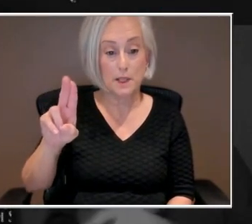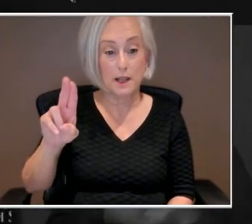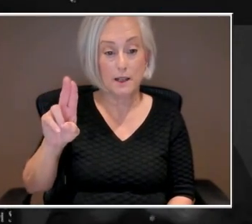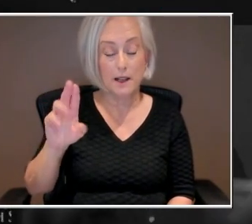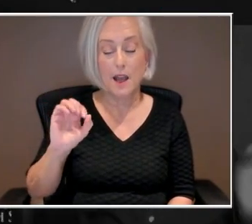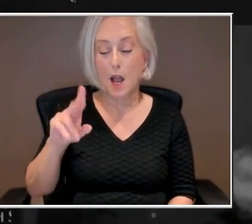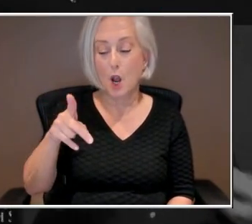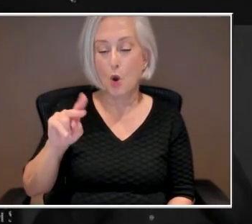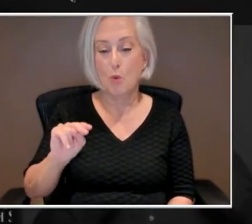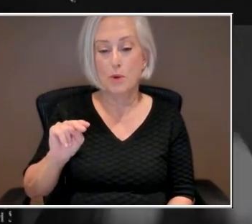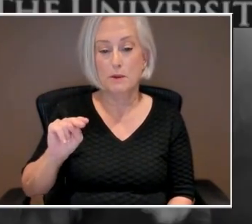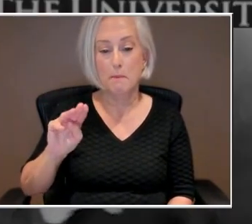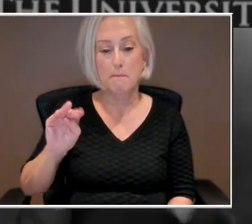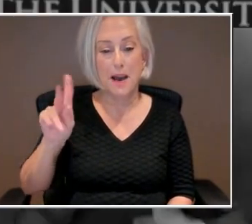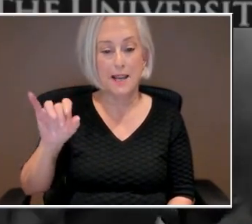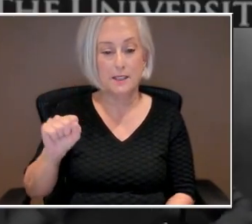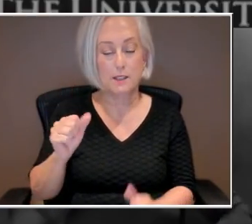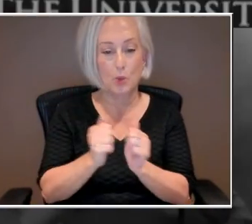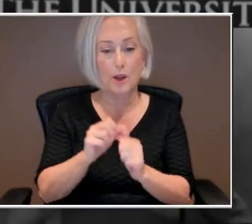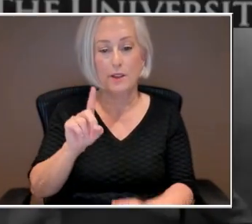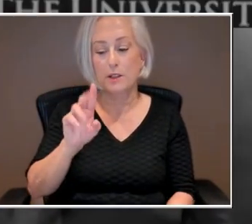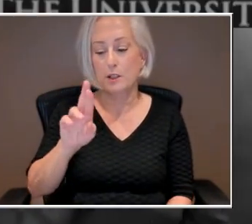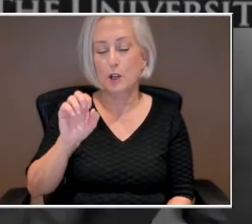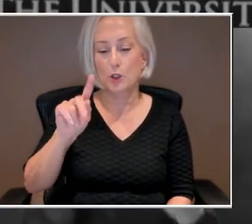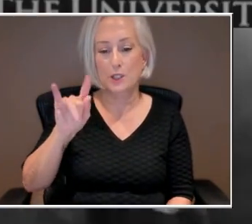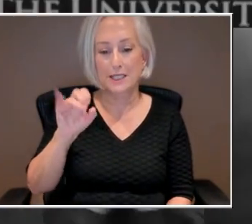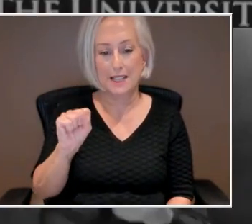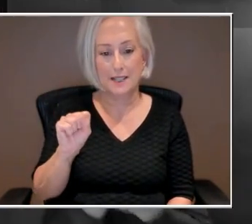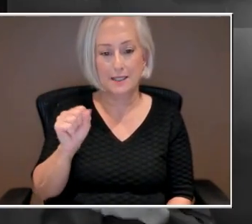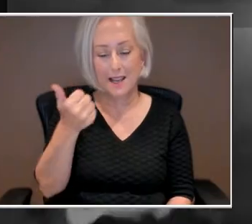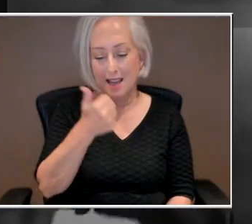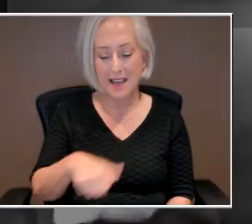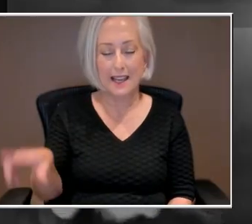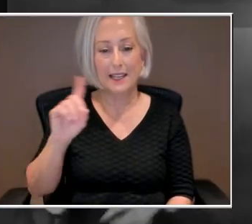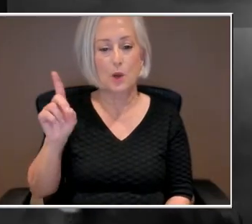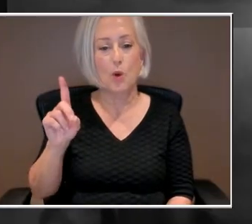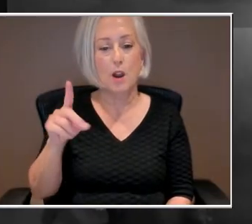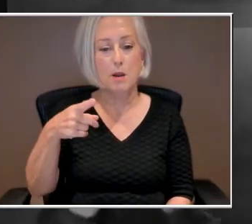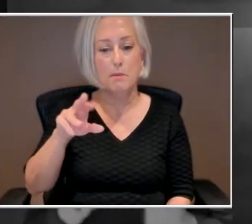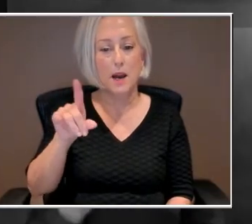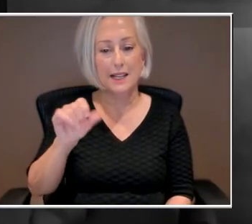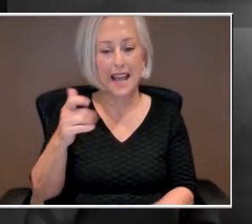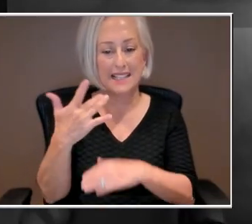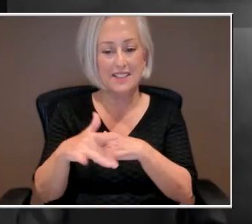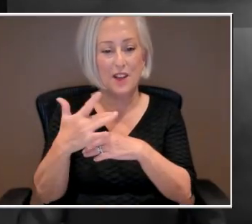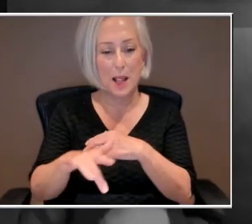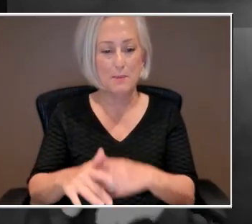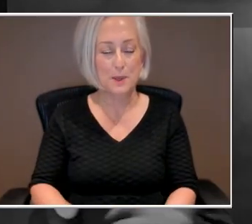Mics with Dr. Stein's podcast. Now everywhere podcasts are available.